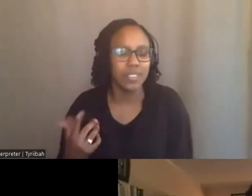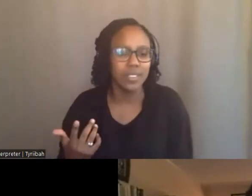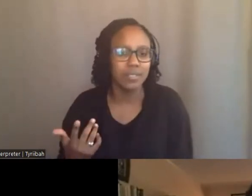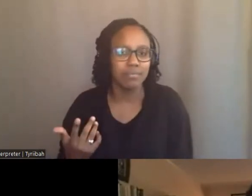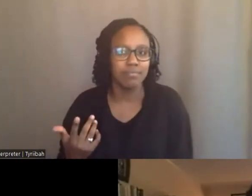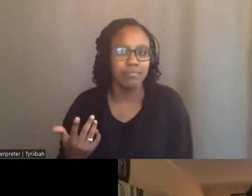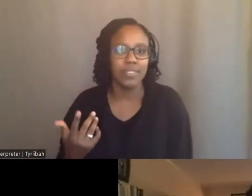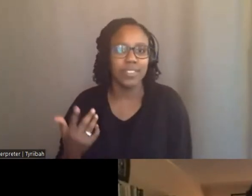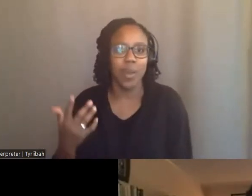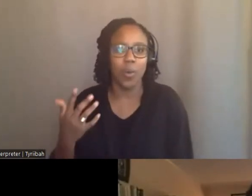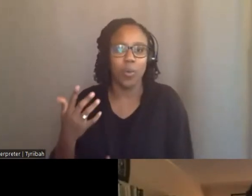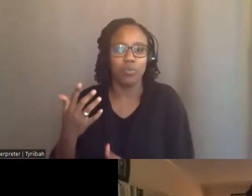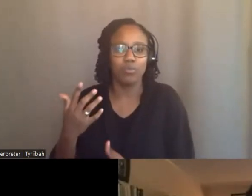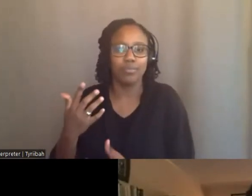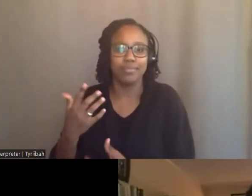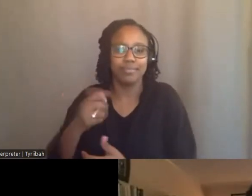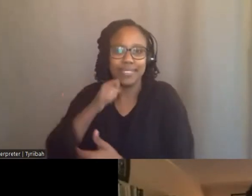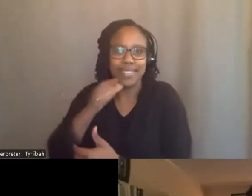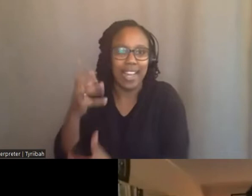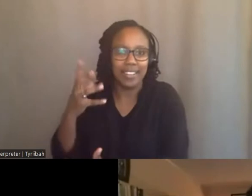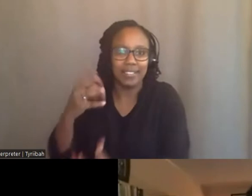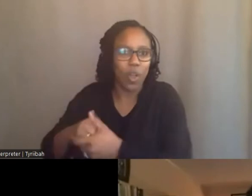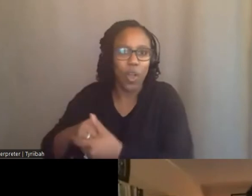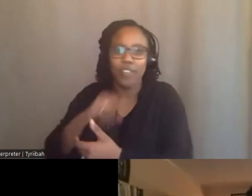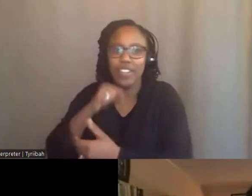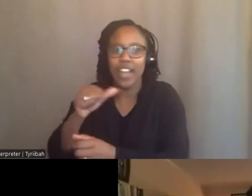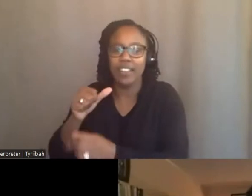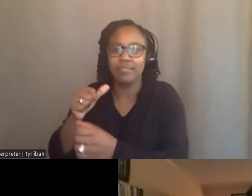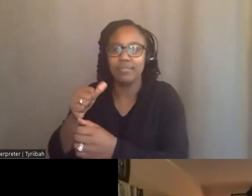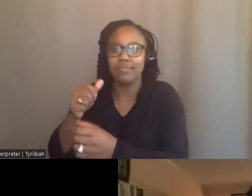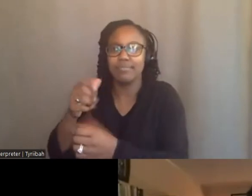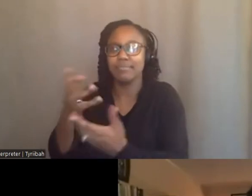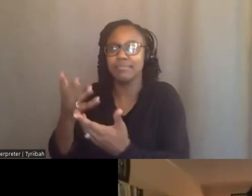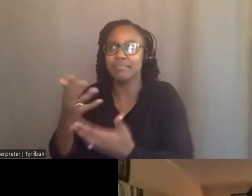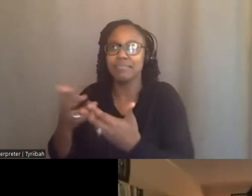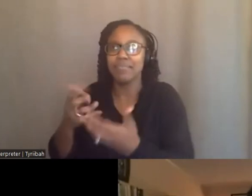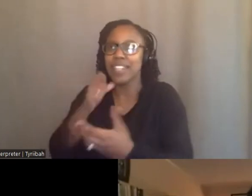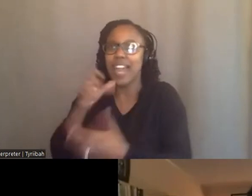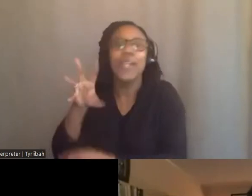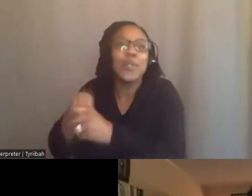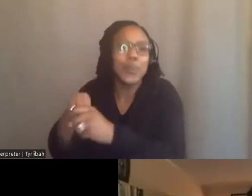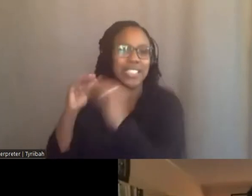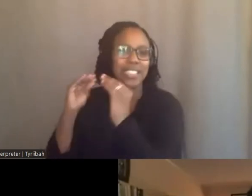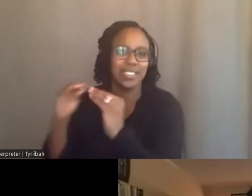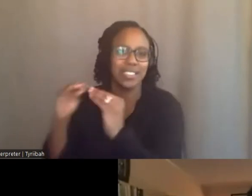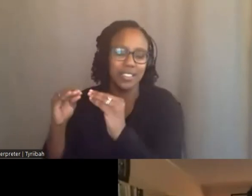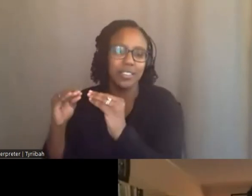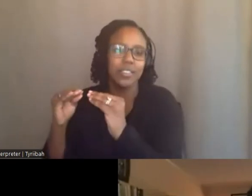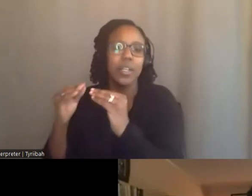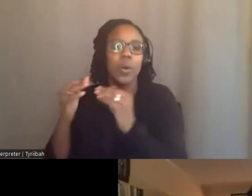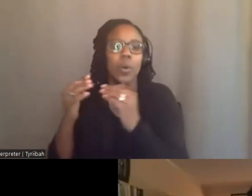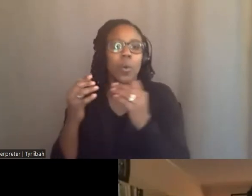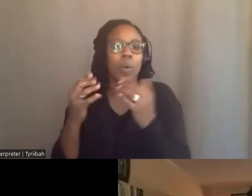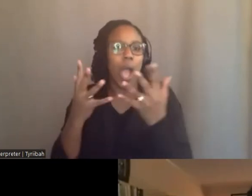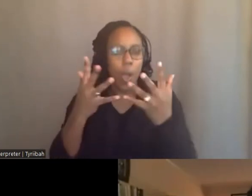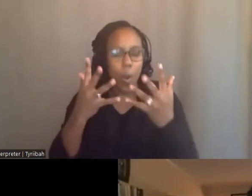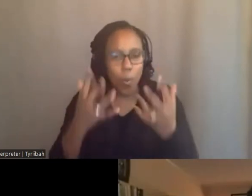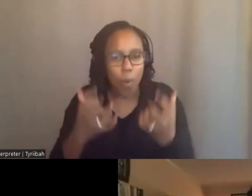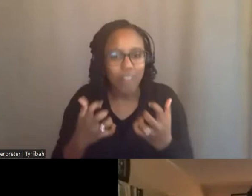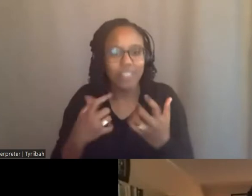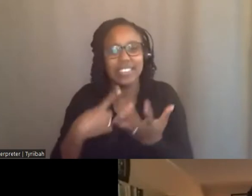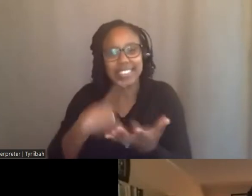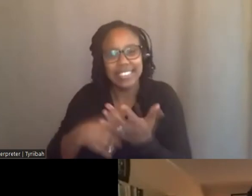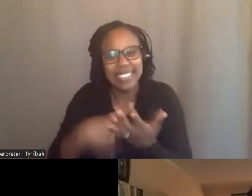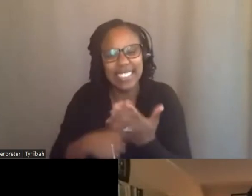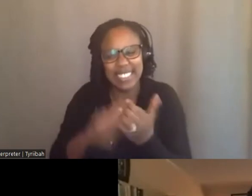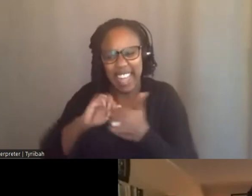the conversation altogether. And so I want to get into the origins of the Young Lords in a moment, but I was hoping